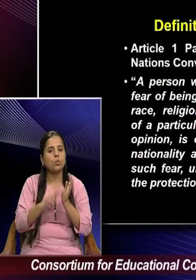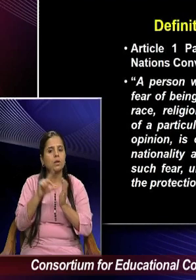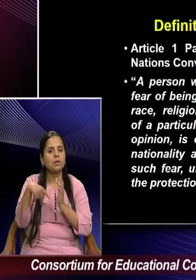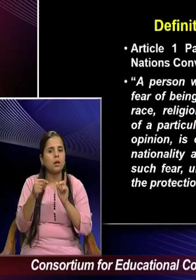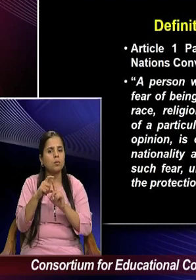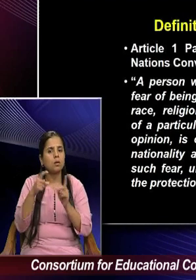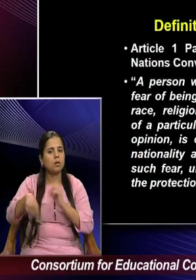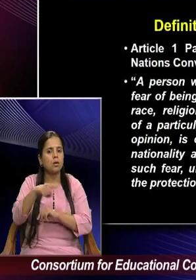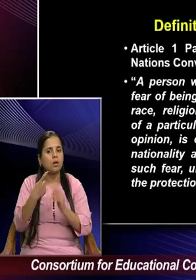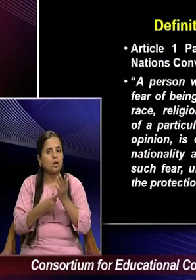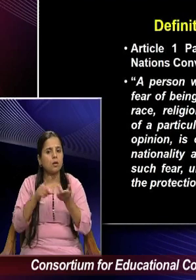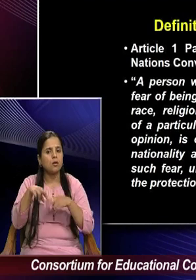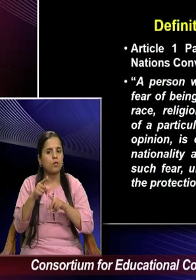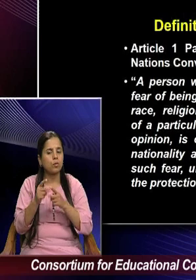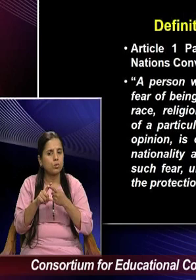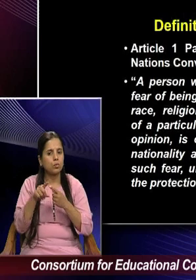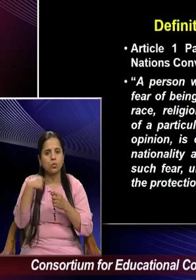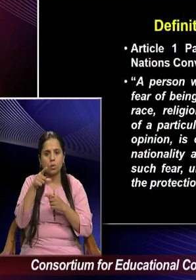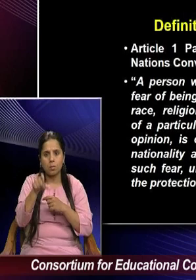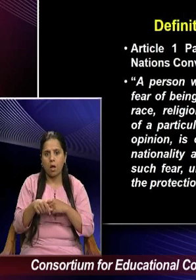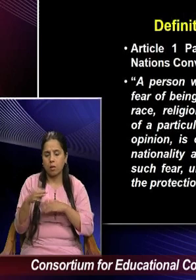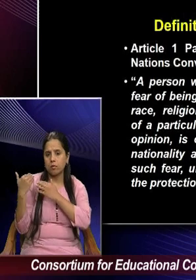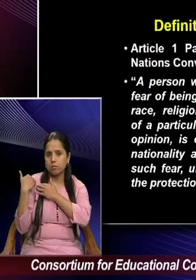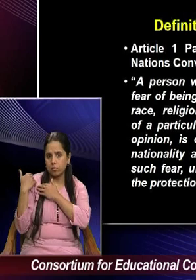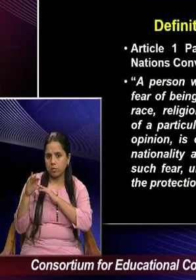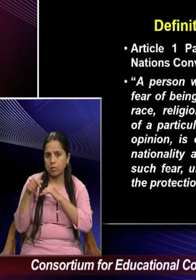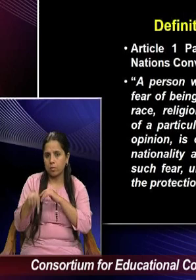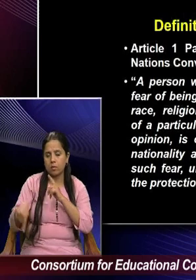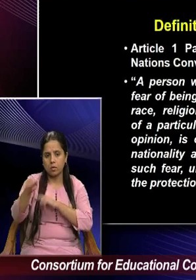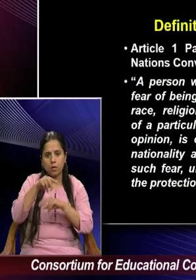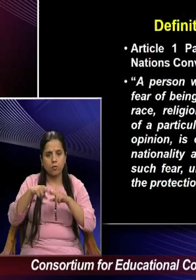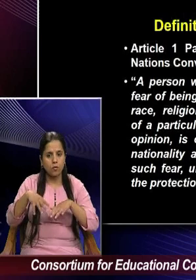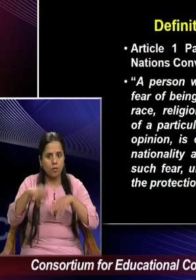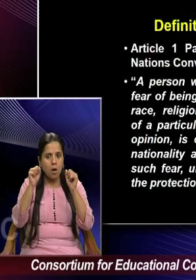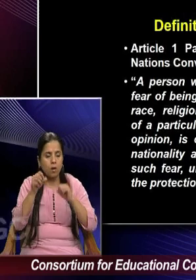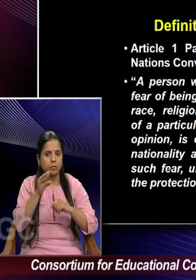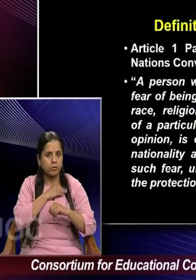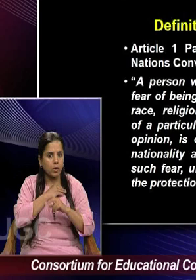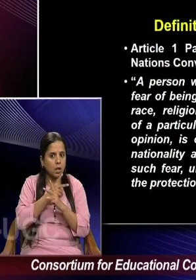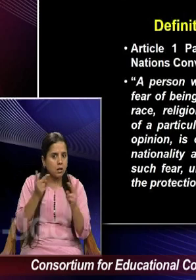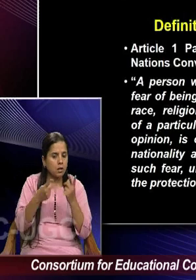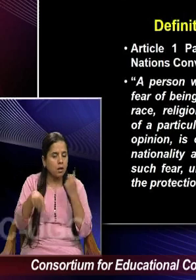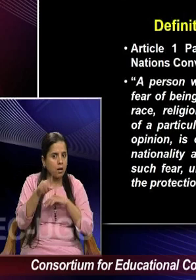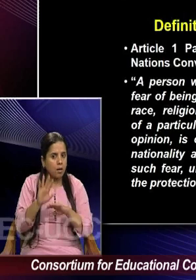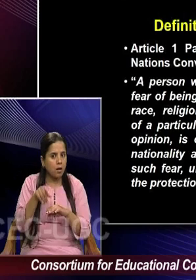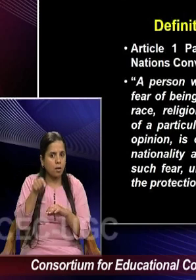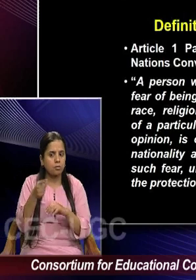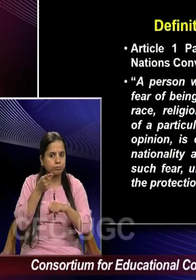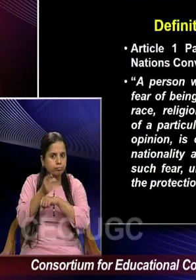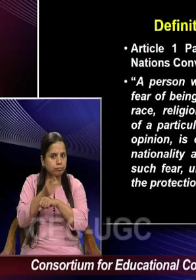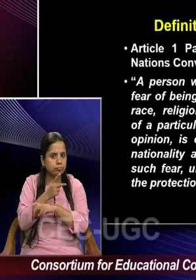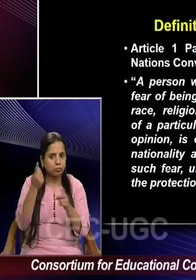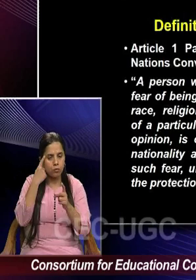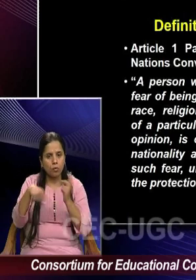refugee as a person who, owing to well founded fear of being persecuted